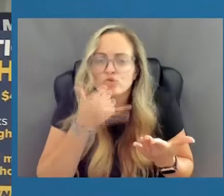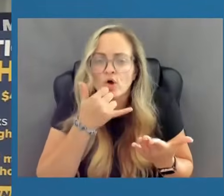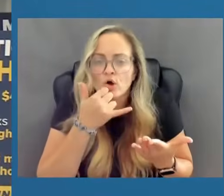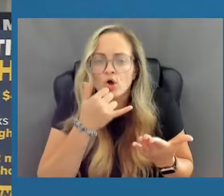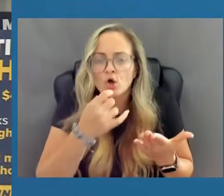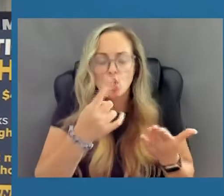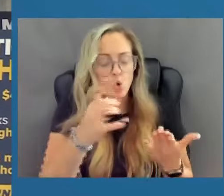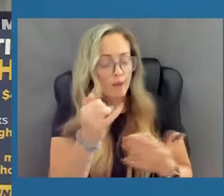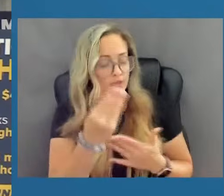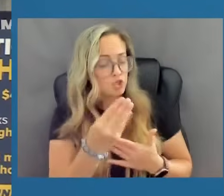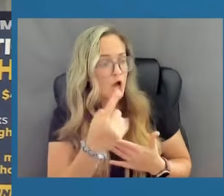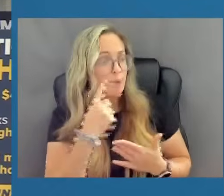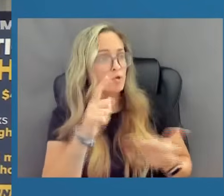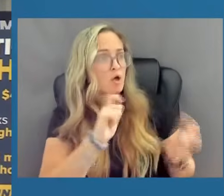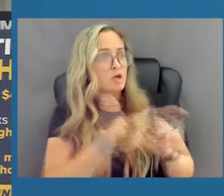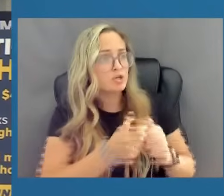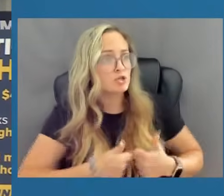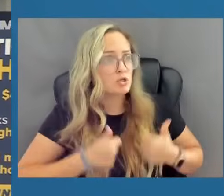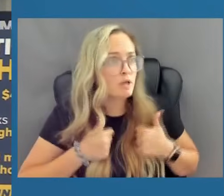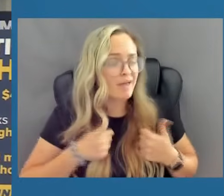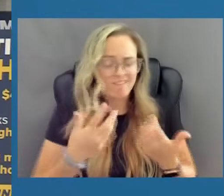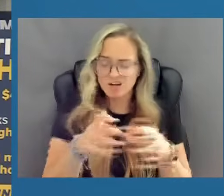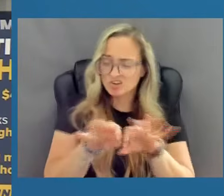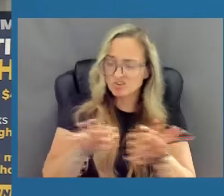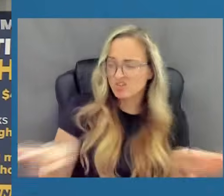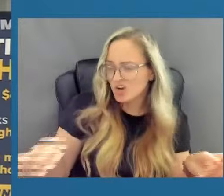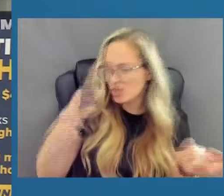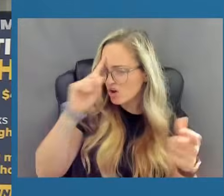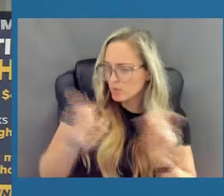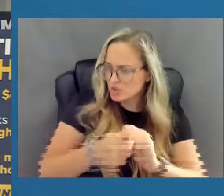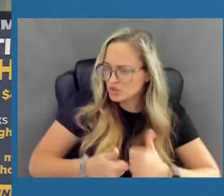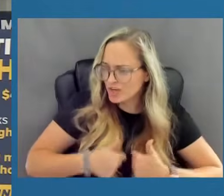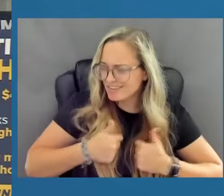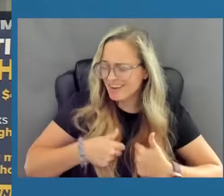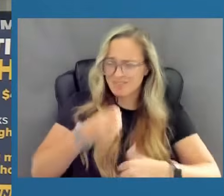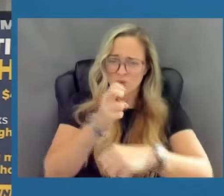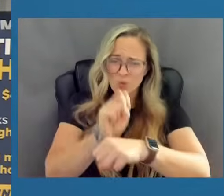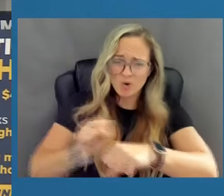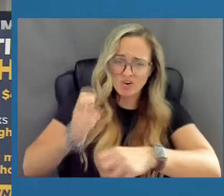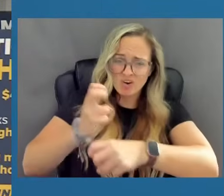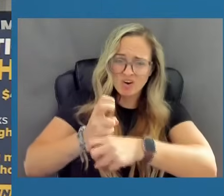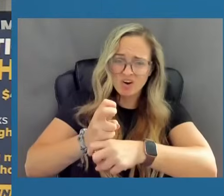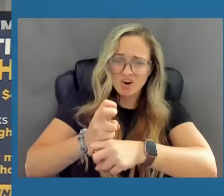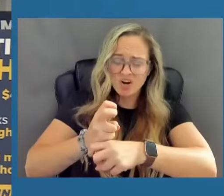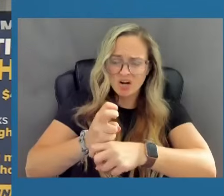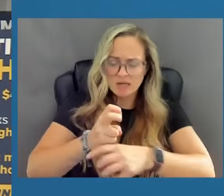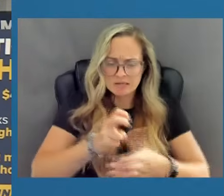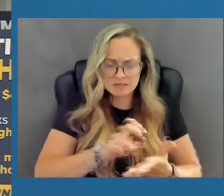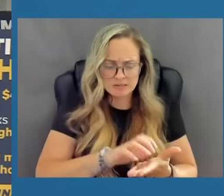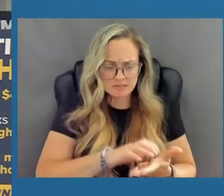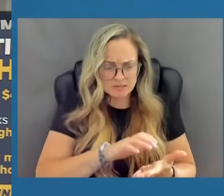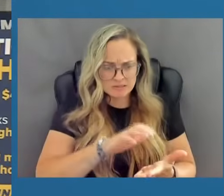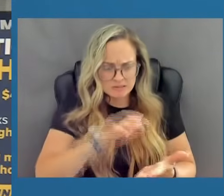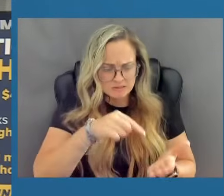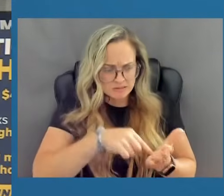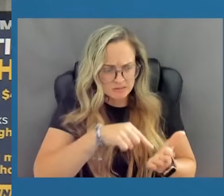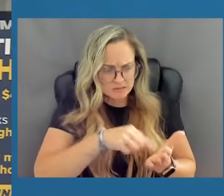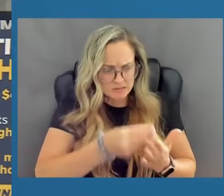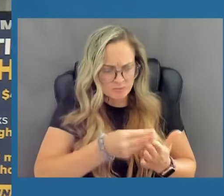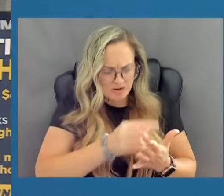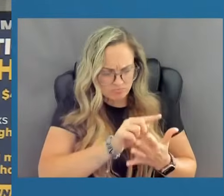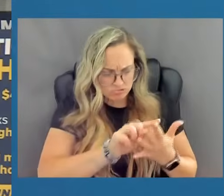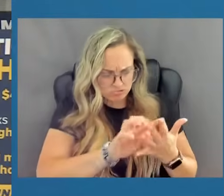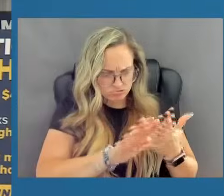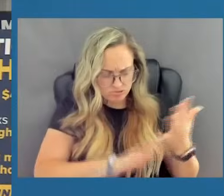make a difference. You work hard. And you know, the bills keep piling up. And you just look at them